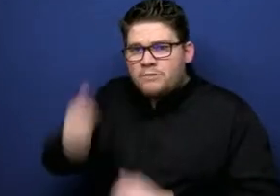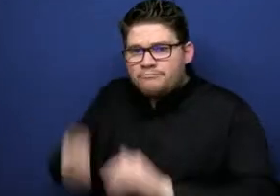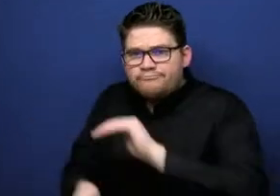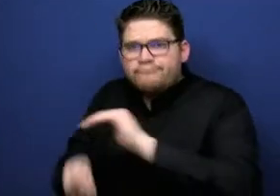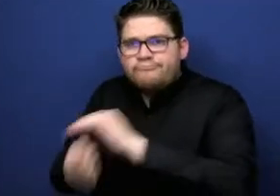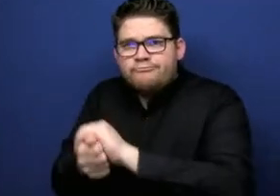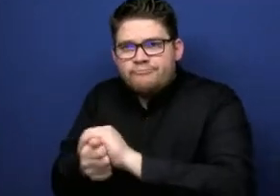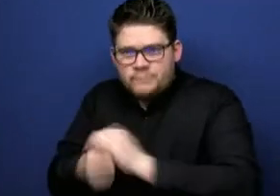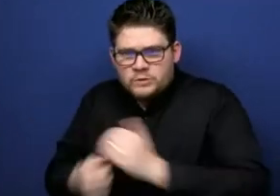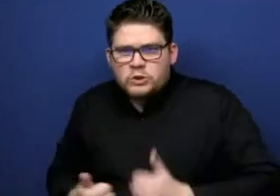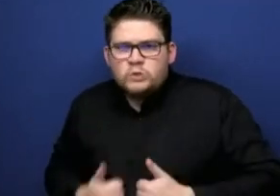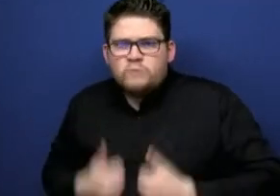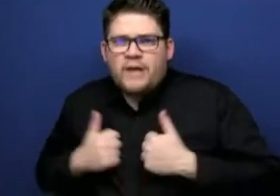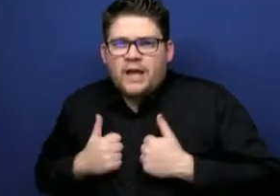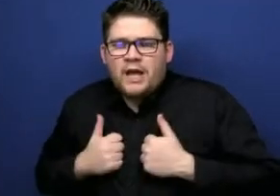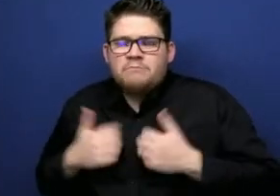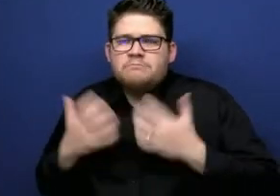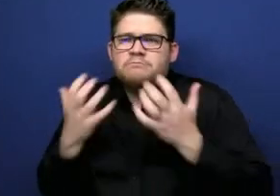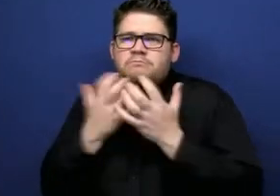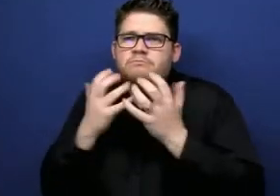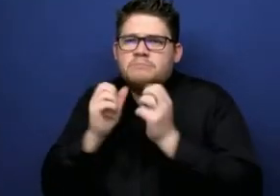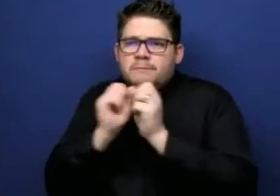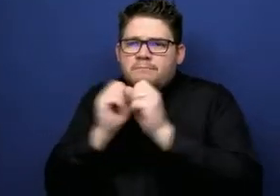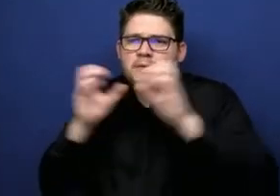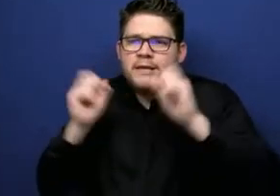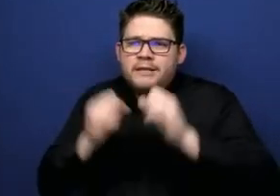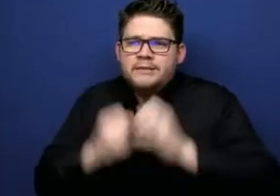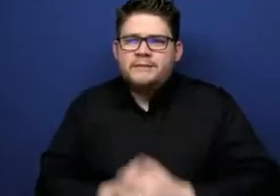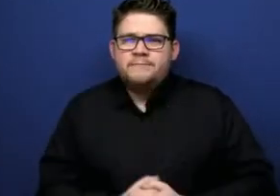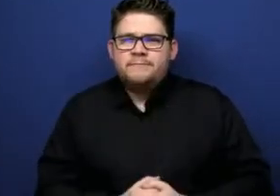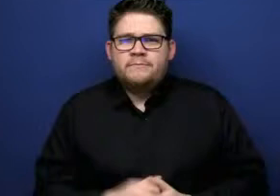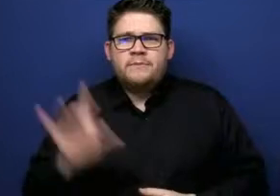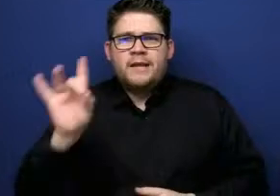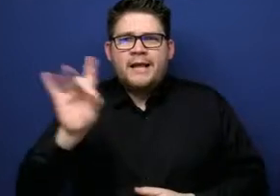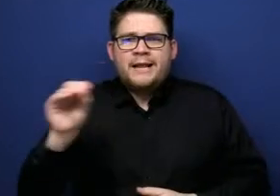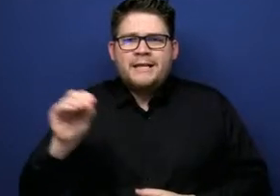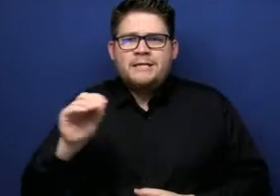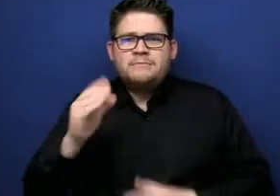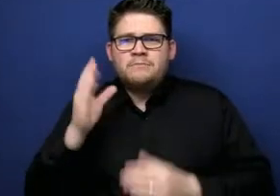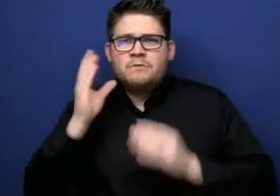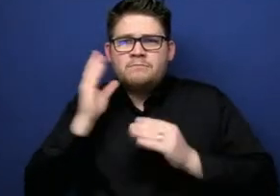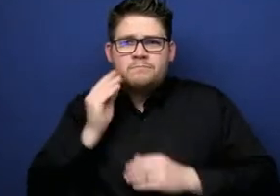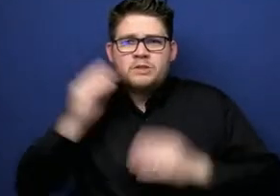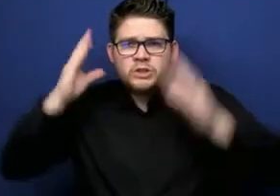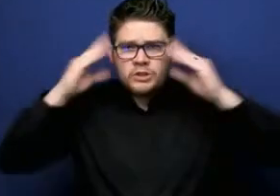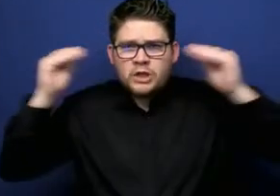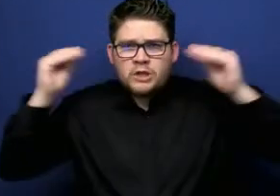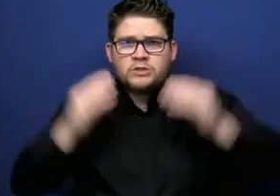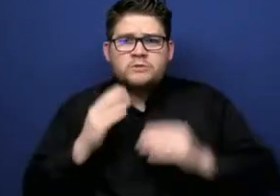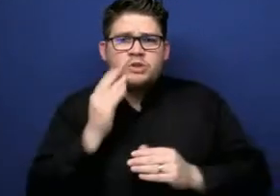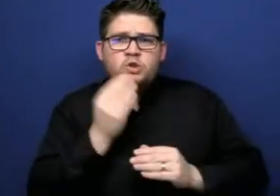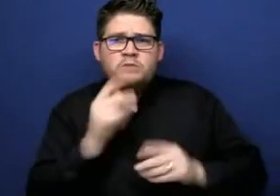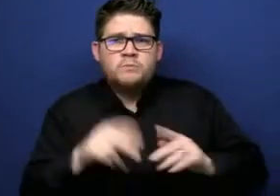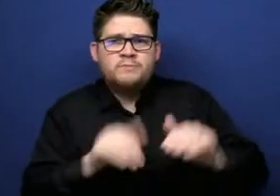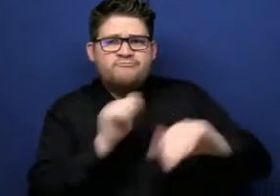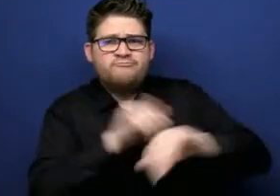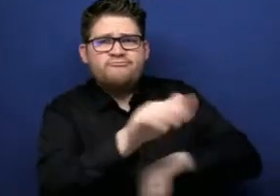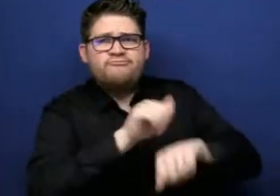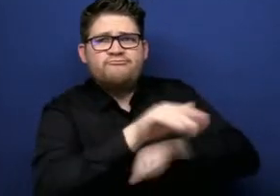80% of Dutch Jews were deported and murdered. Of about 24,000 in hiding, over half were